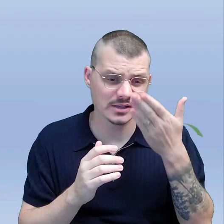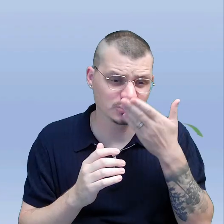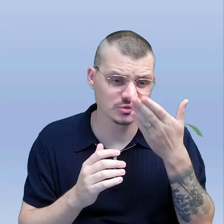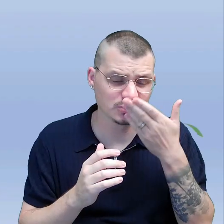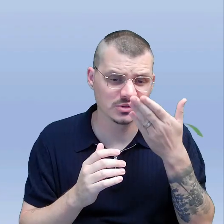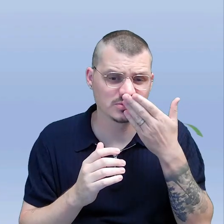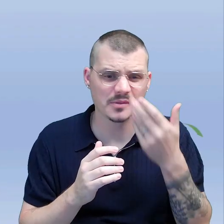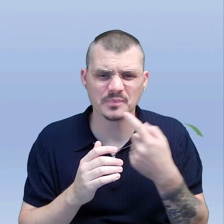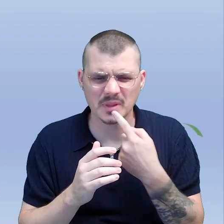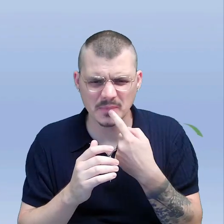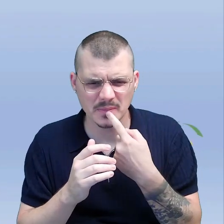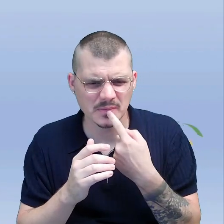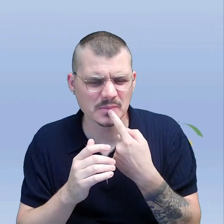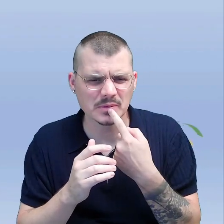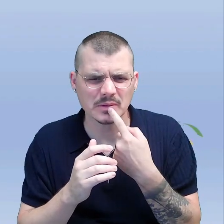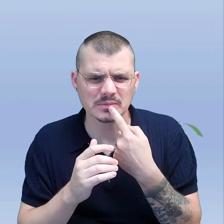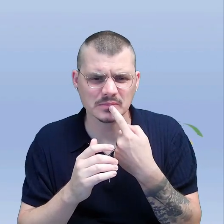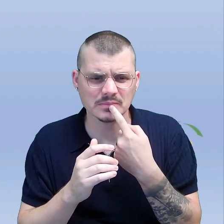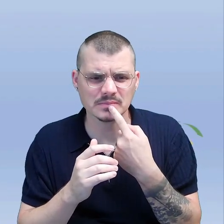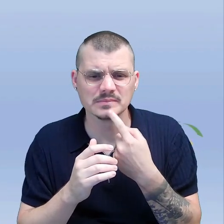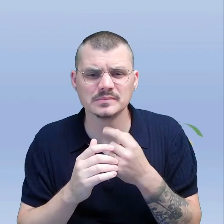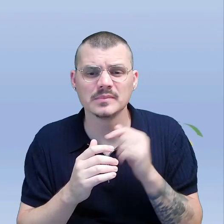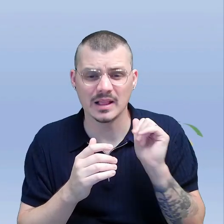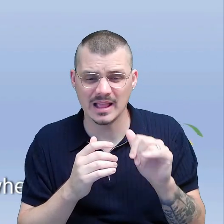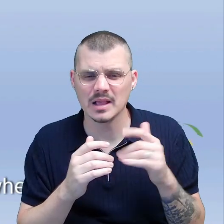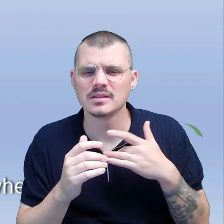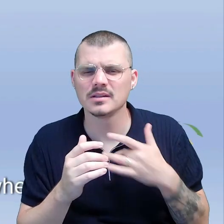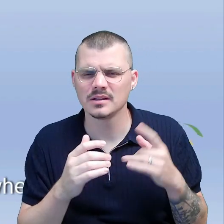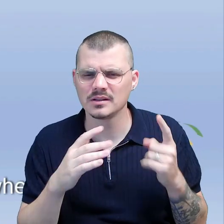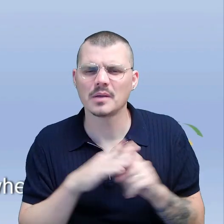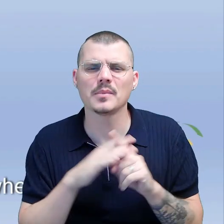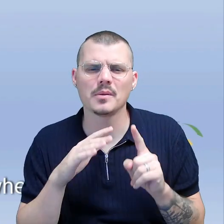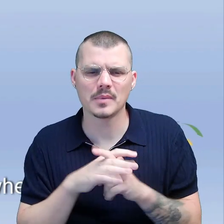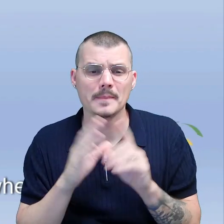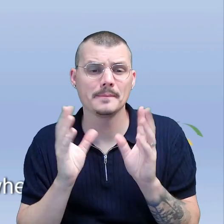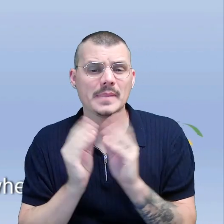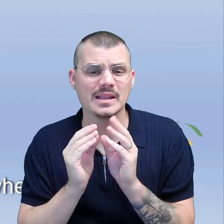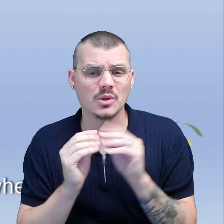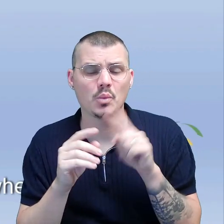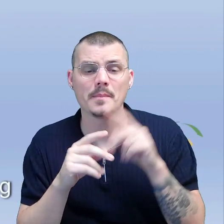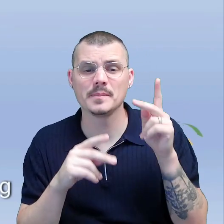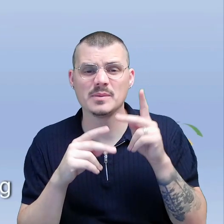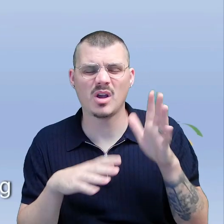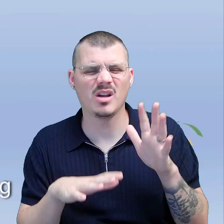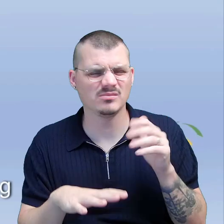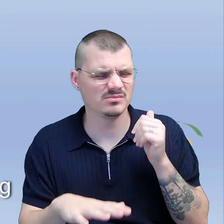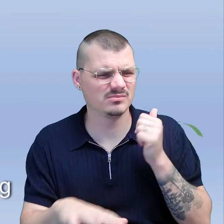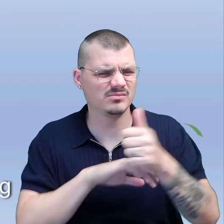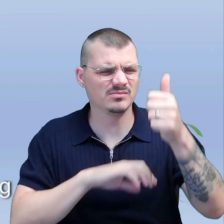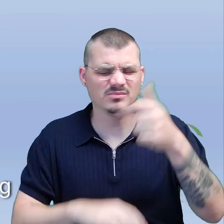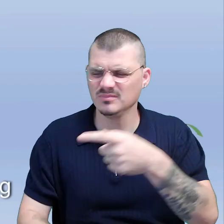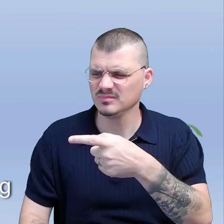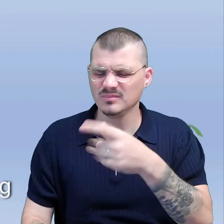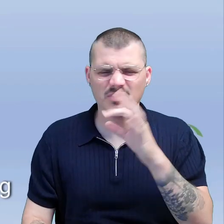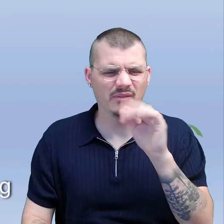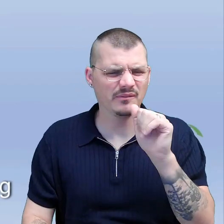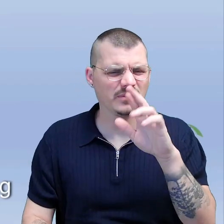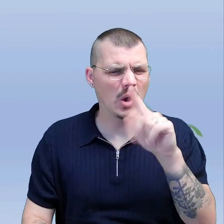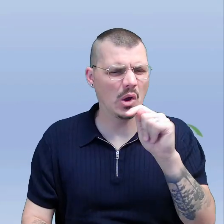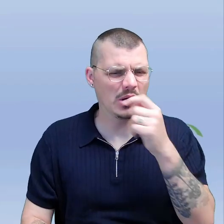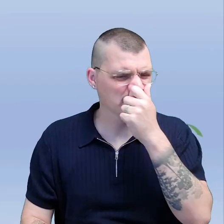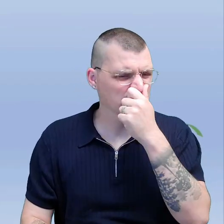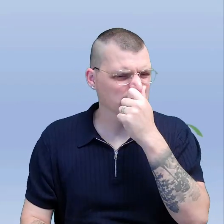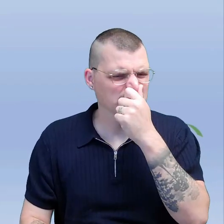Olfactory or gustatory hallucinations. This periodically comes up in meetings when people will be falsely accused of